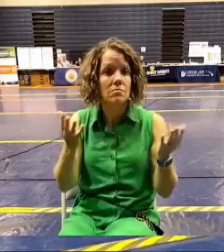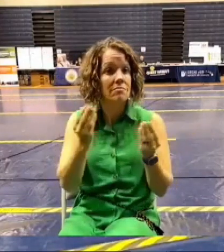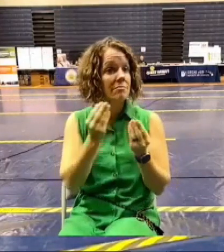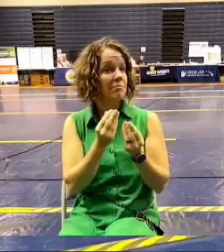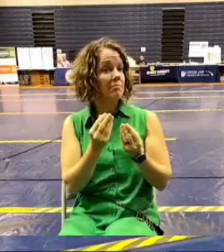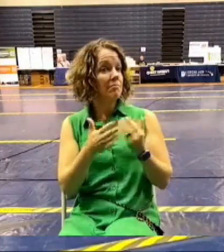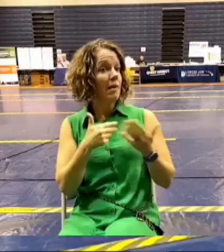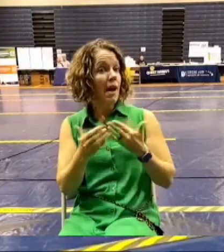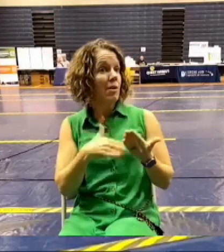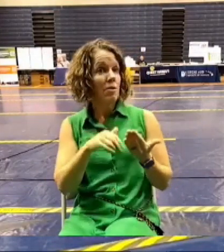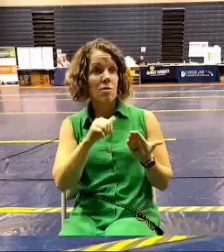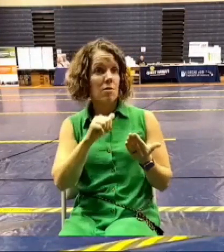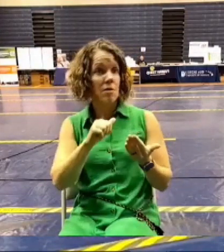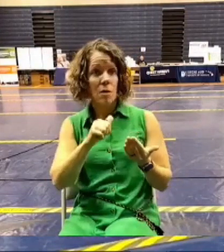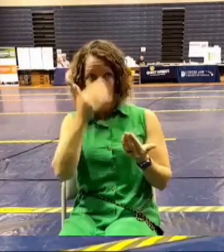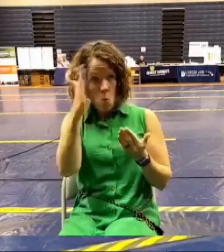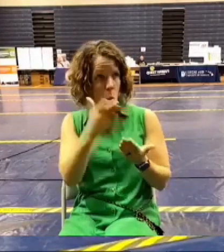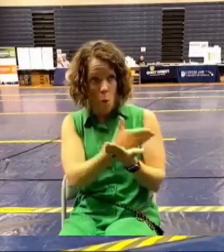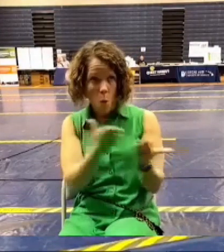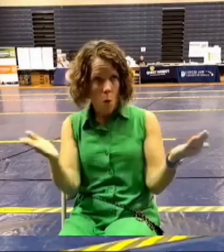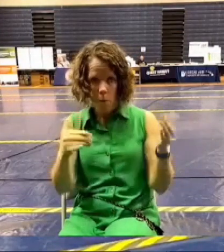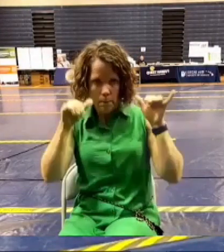much. Thank you guys.